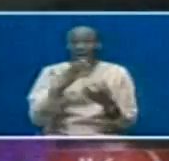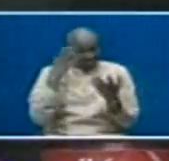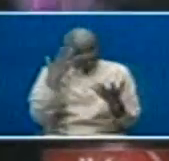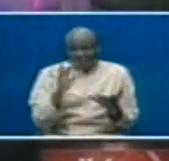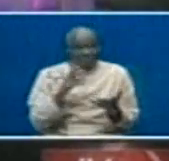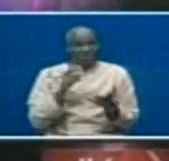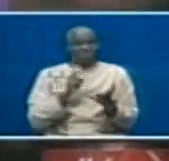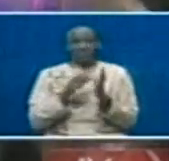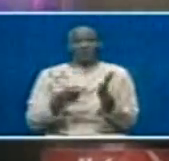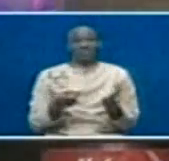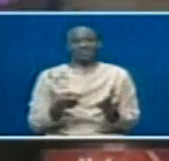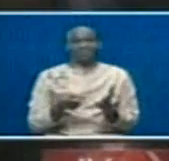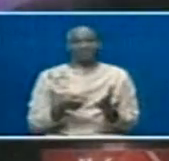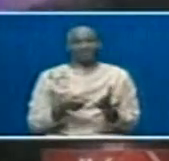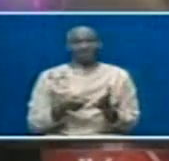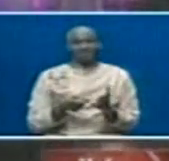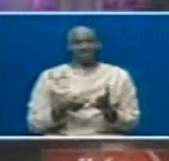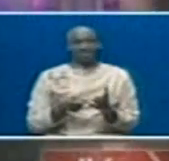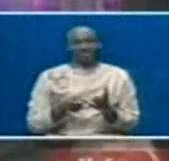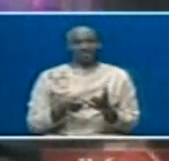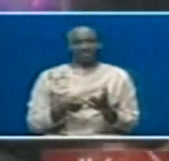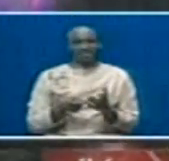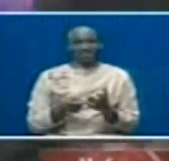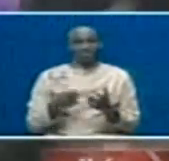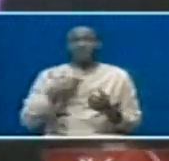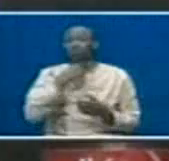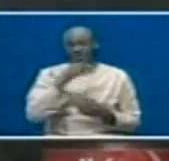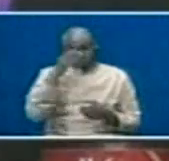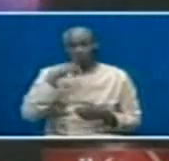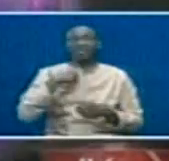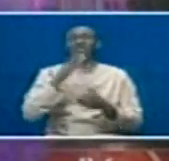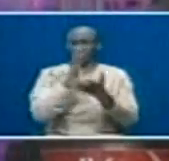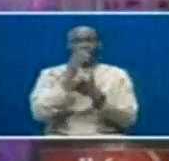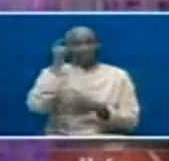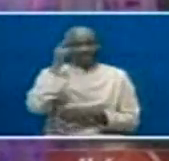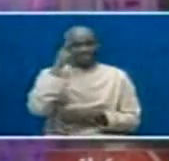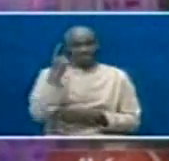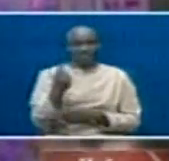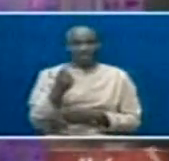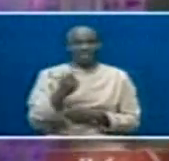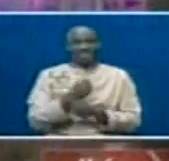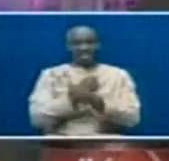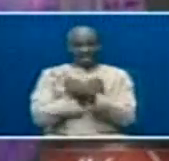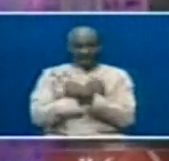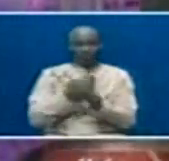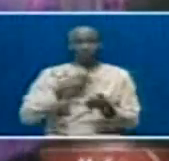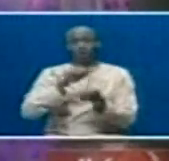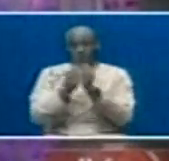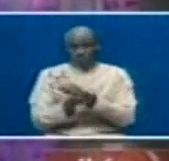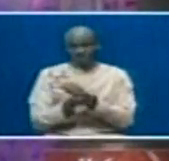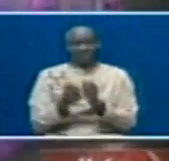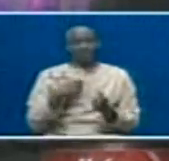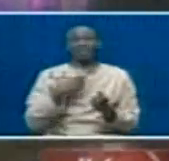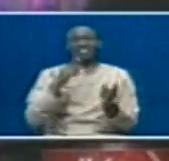But I picked it up. And then he say, let me not to the marriage of true minds admit impediment. Love is not love that alters when its